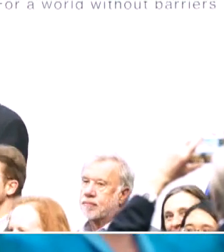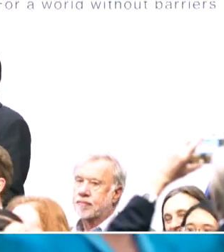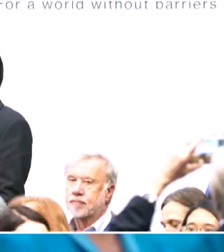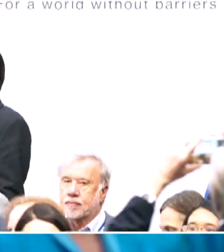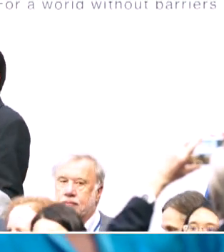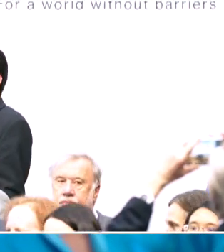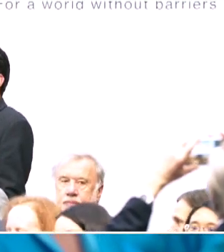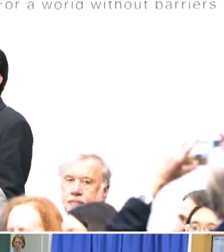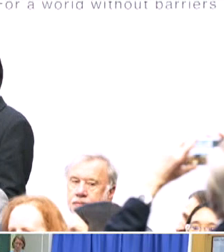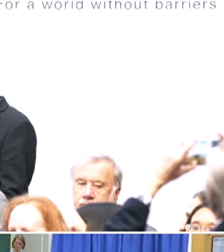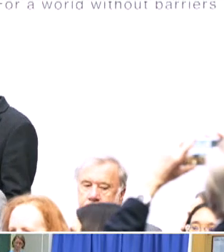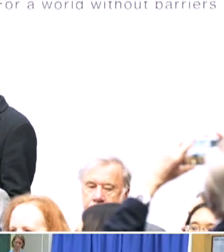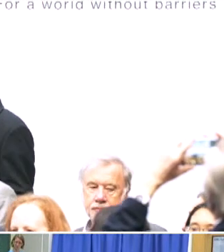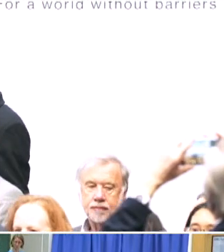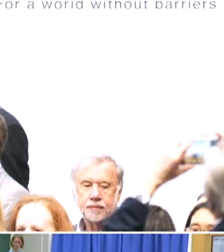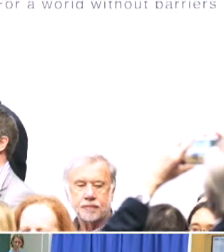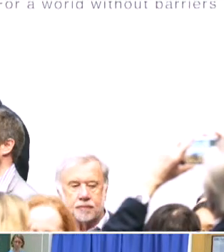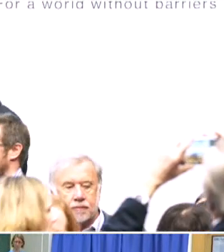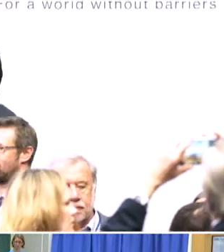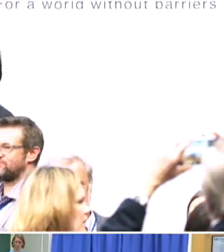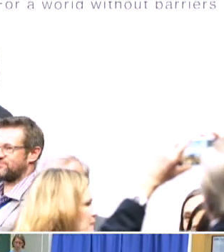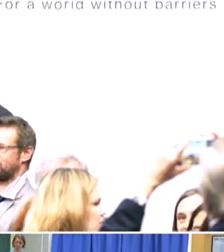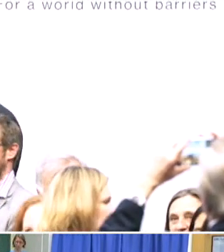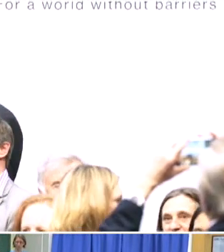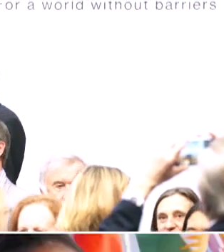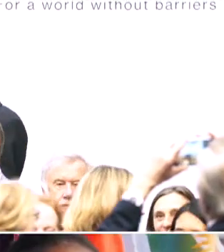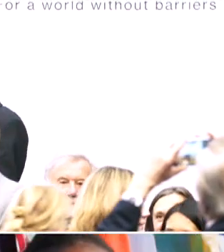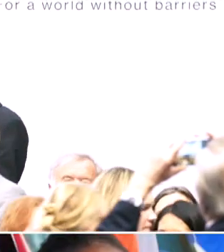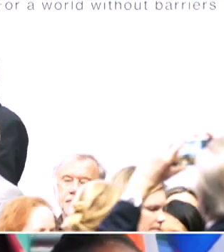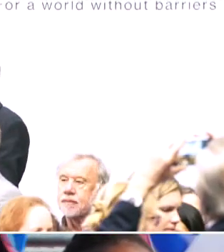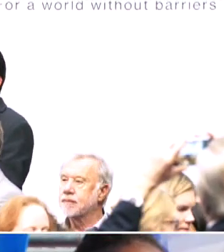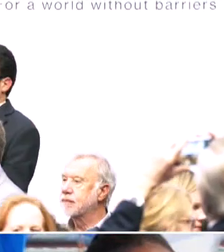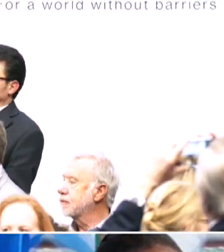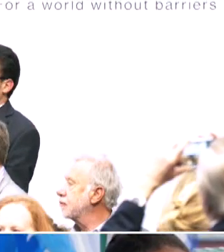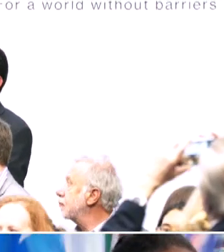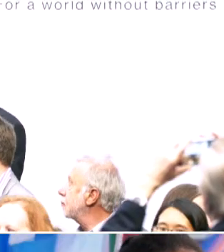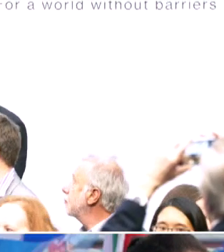of man. Come on, everyone. If you give me